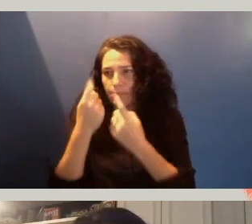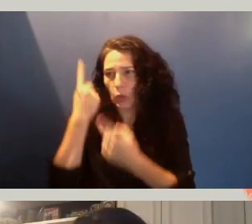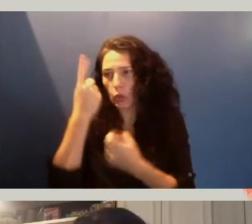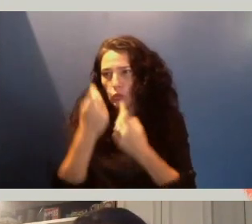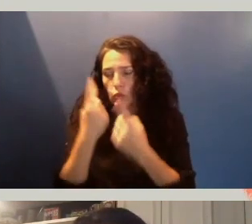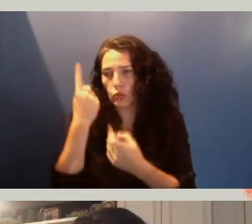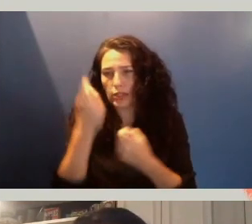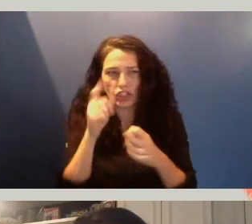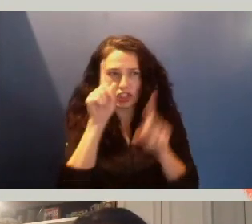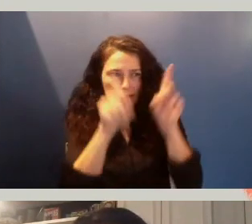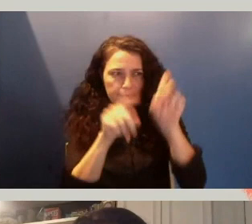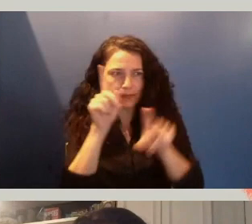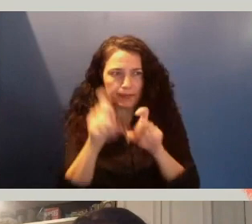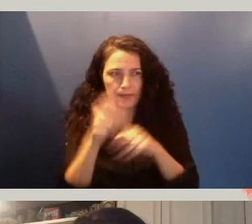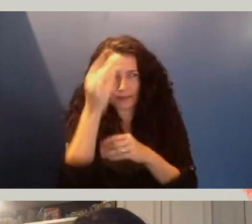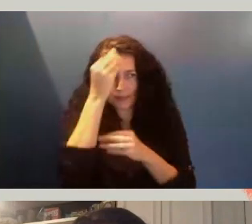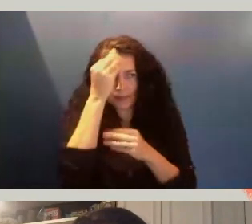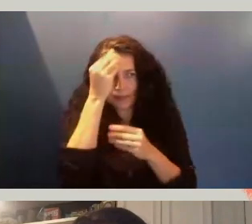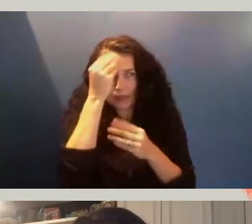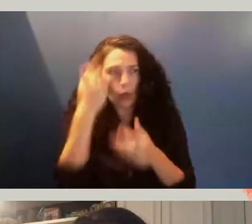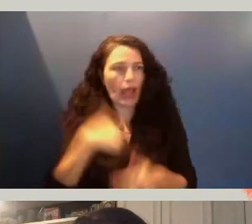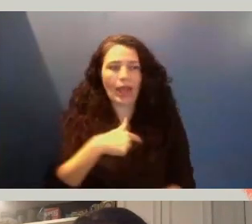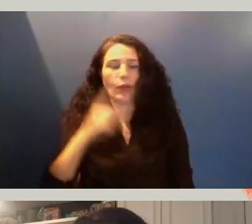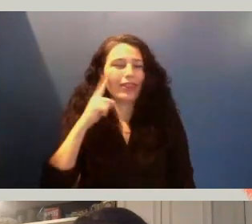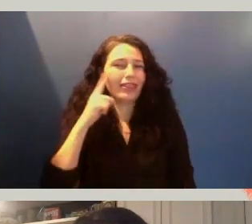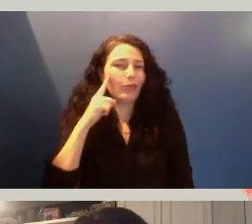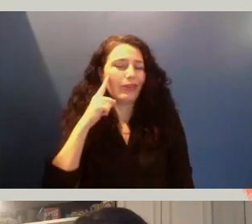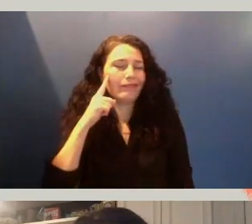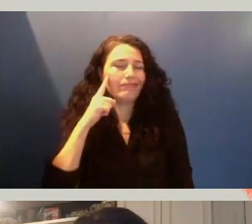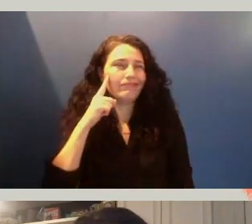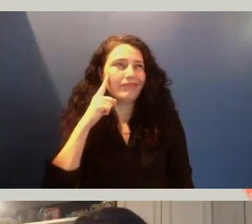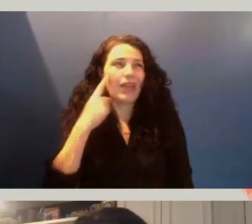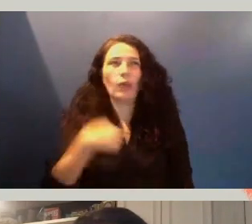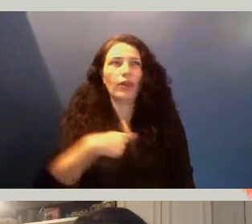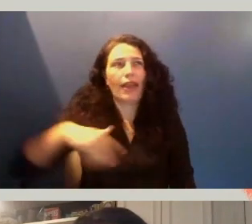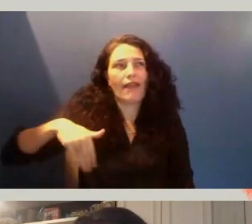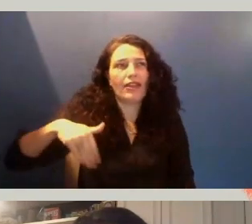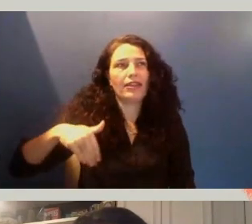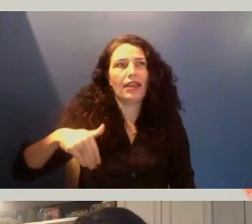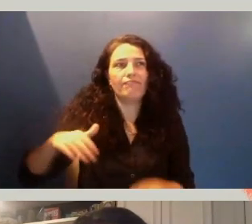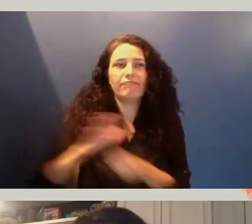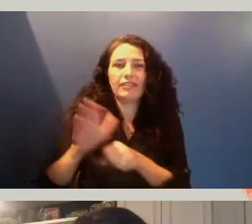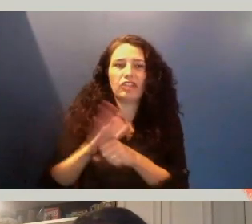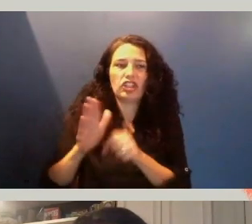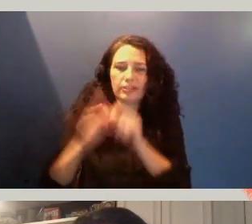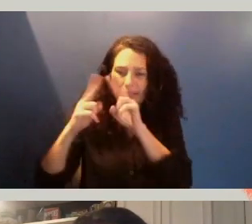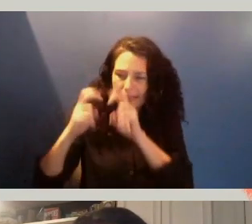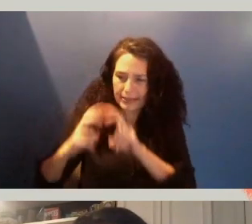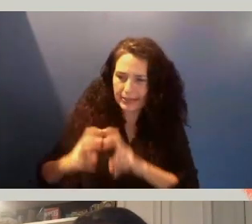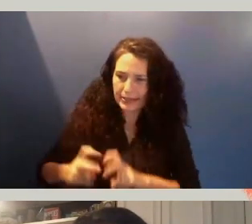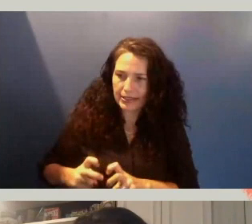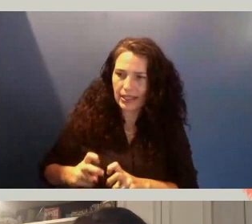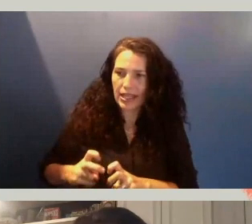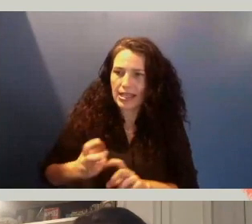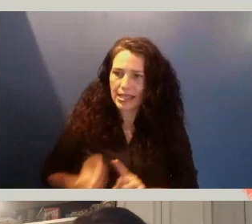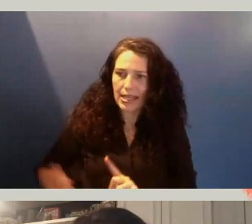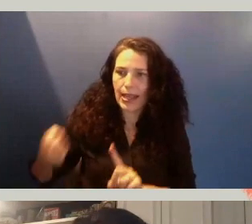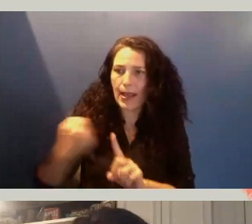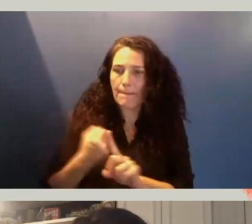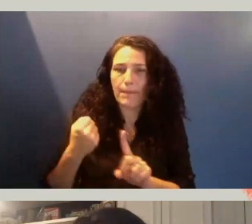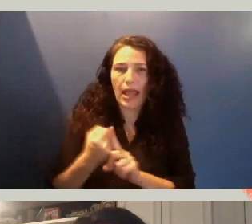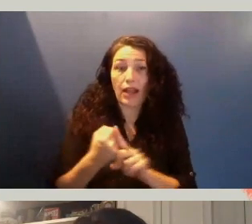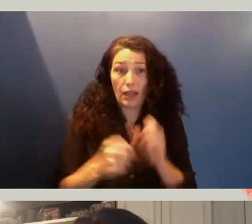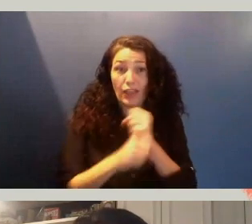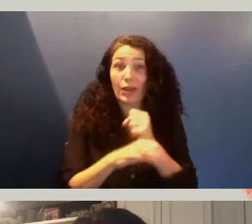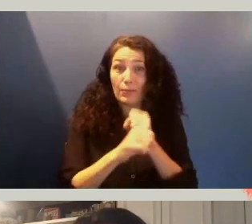have not sufficiently examined the impact of the commercial sector on the values that we all are